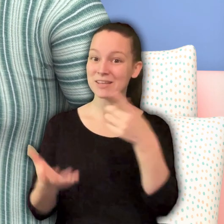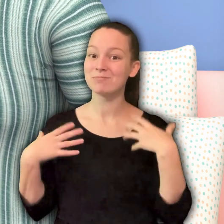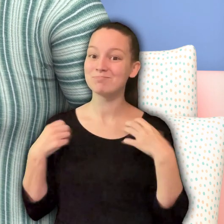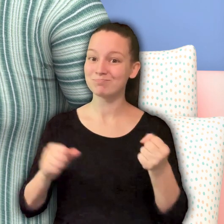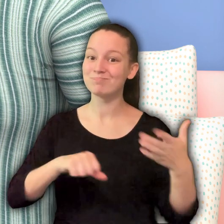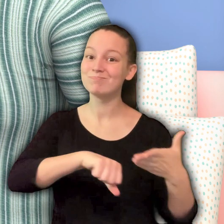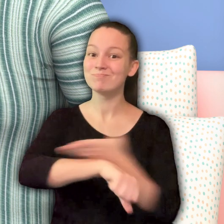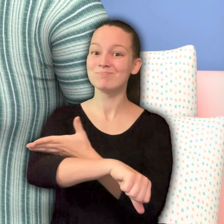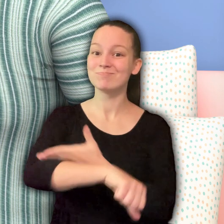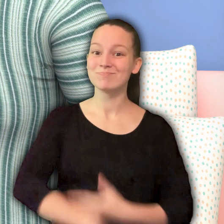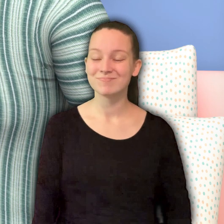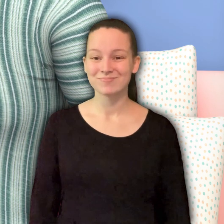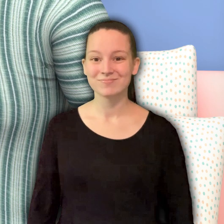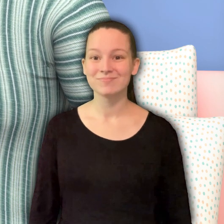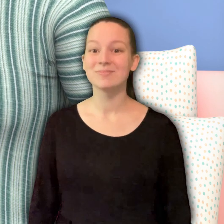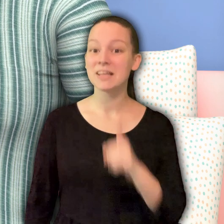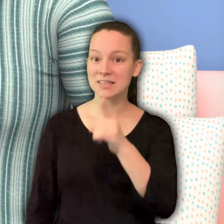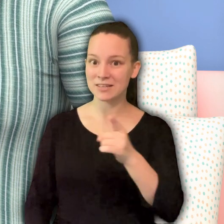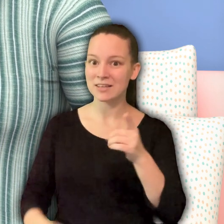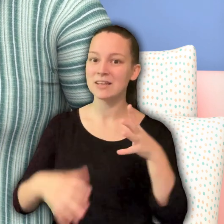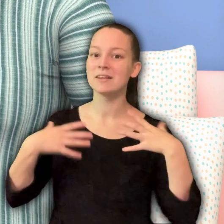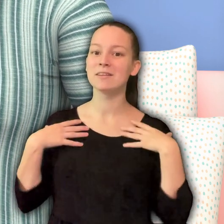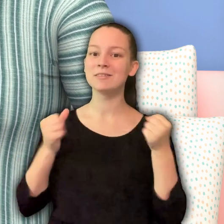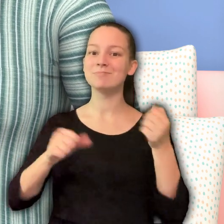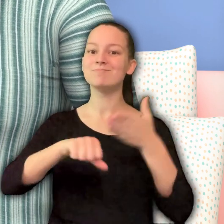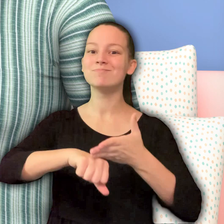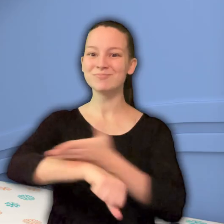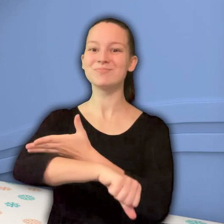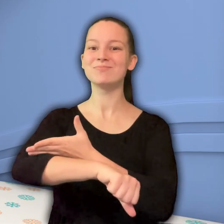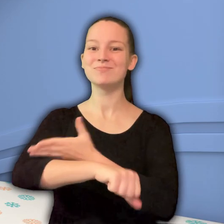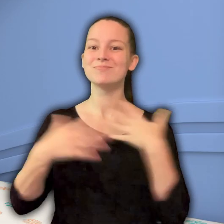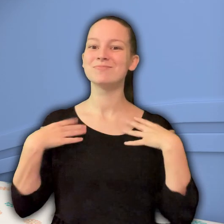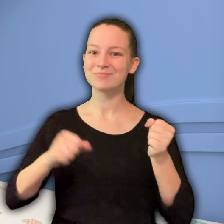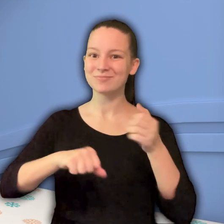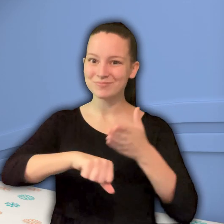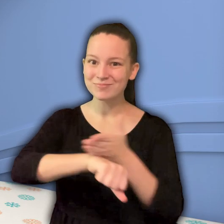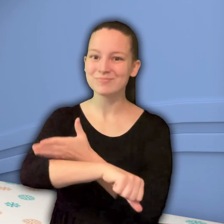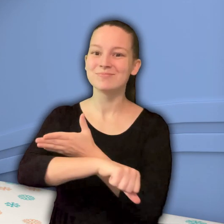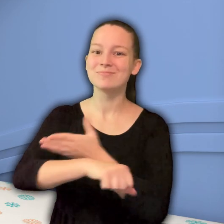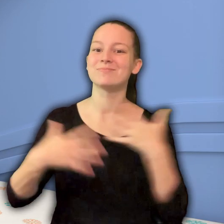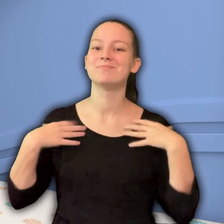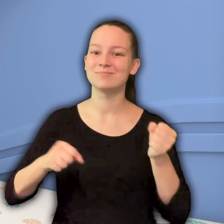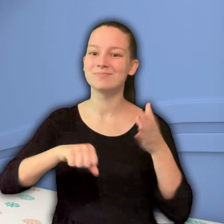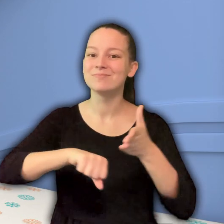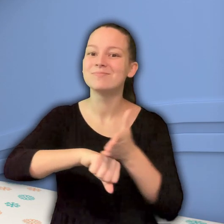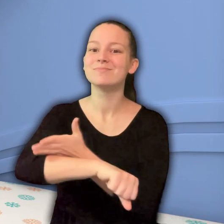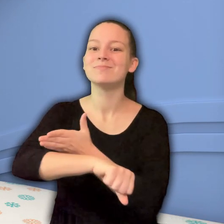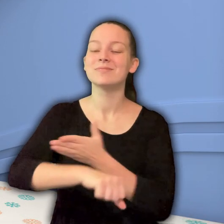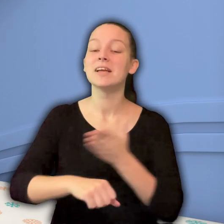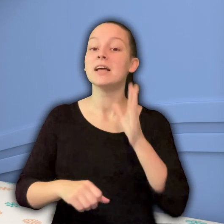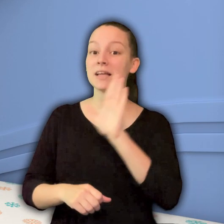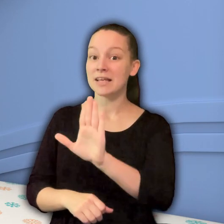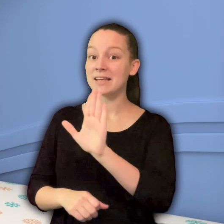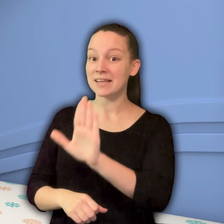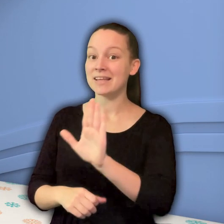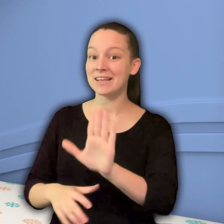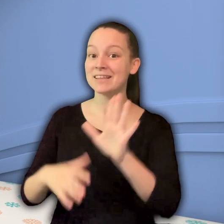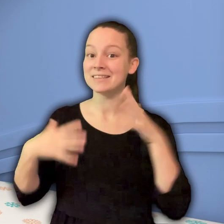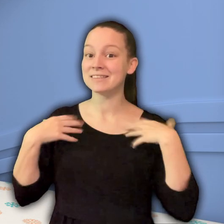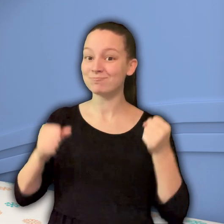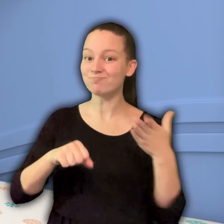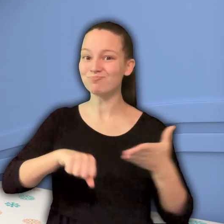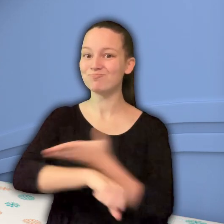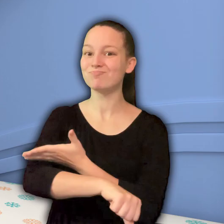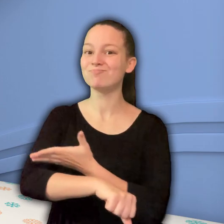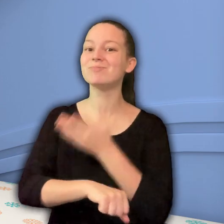soup so he'll be up and about And so the mailman got much better, got much better, got much better And so